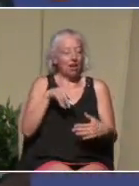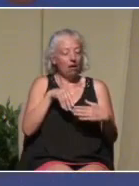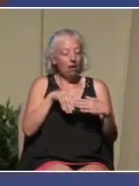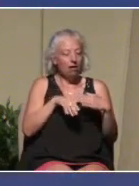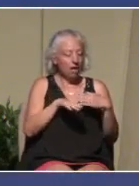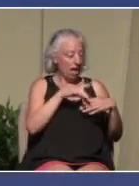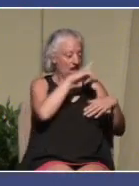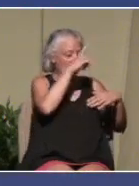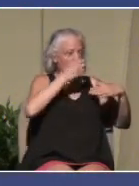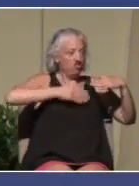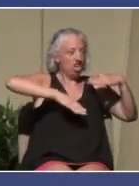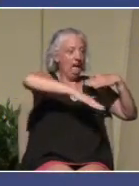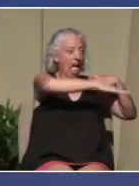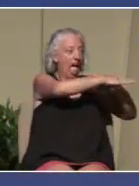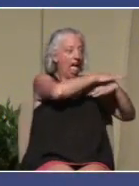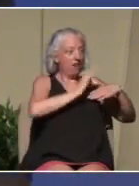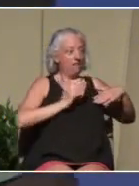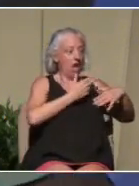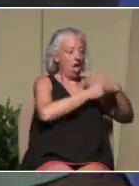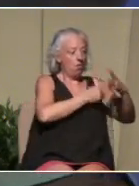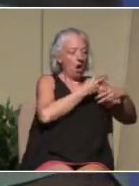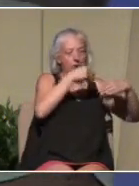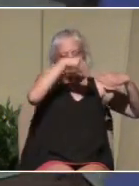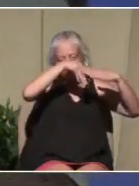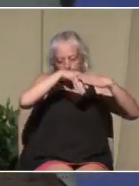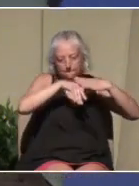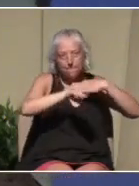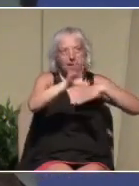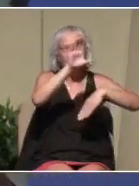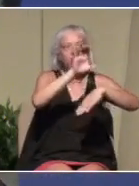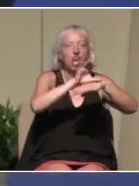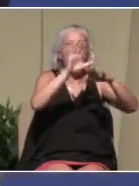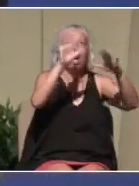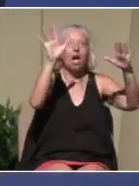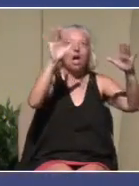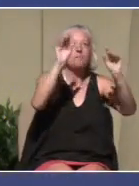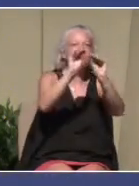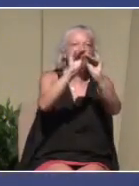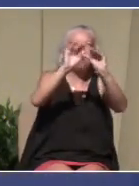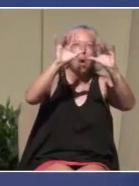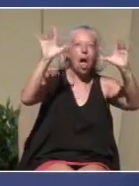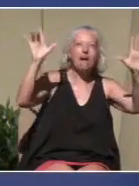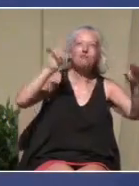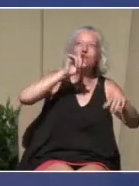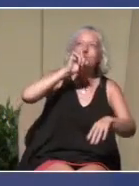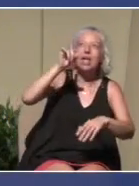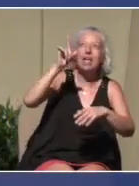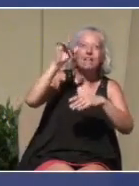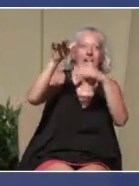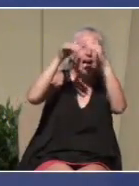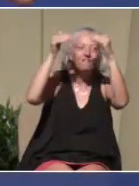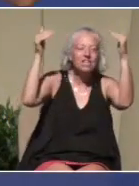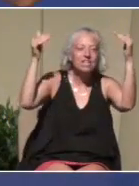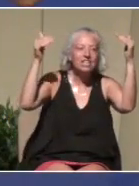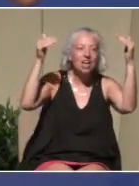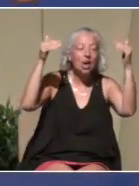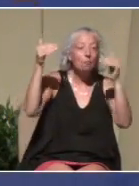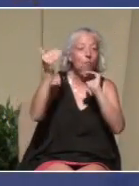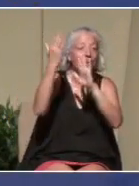shadow lands of our world and into this bright reality of heaven. The presence of Jesus was filling this